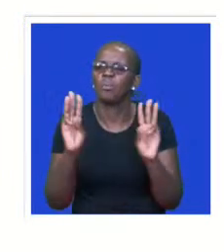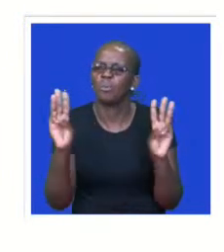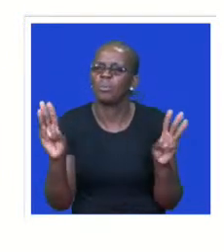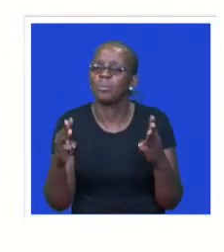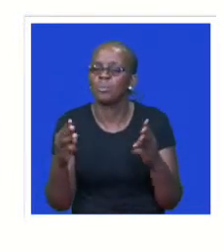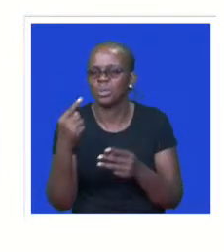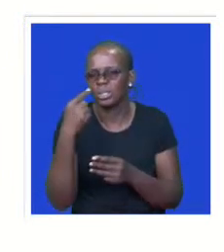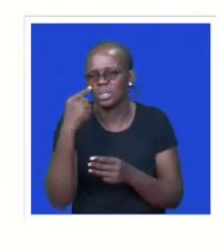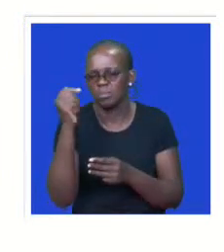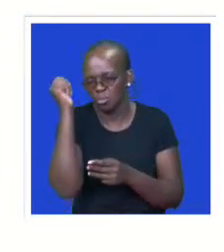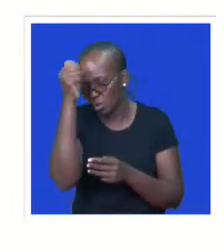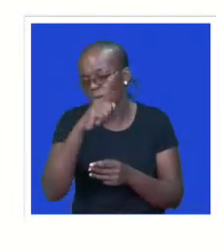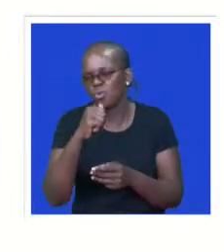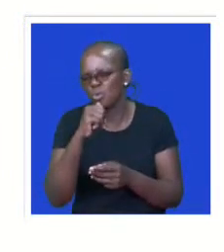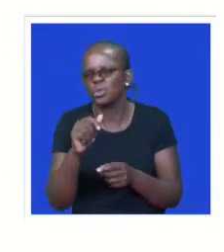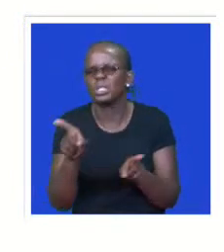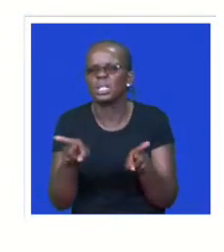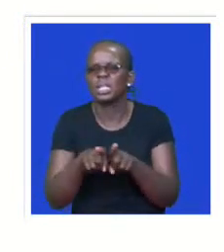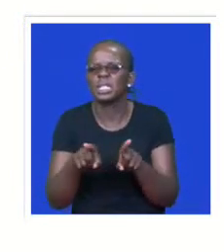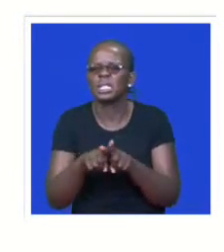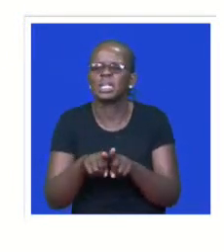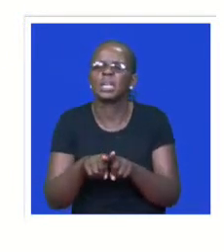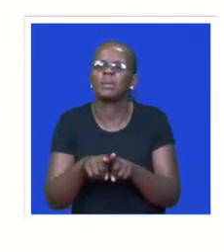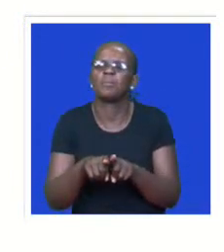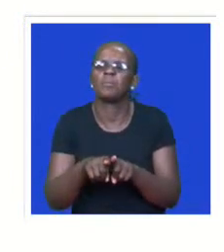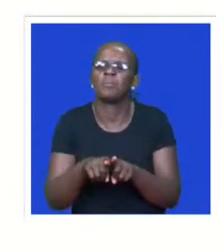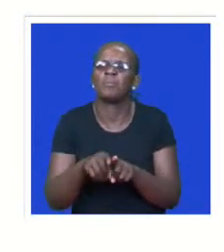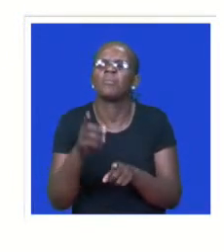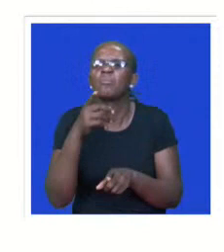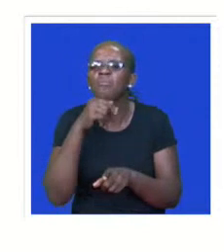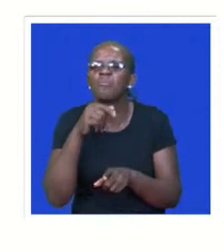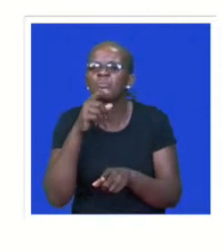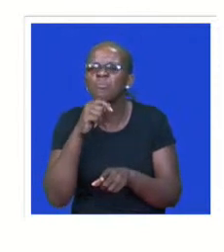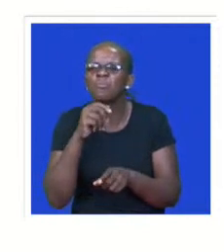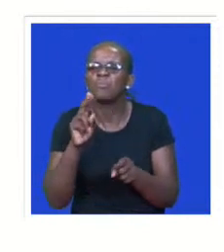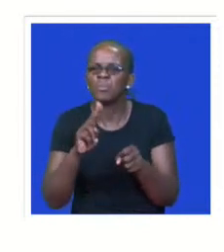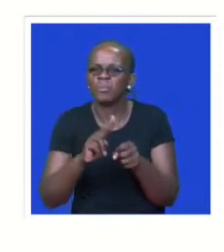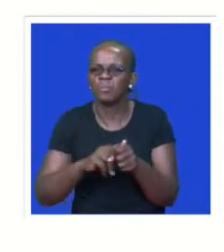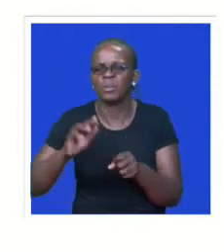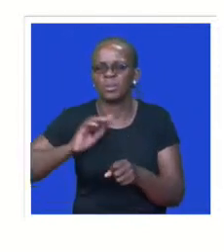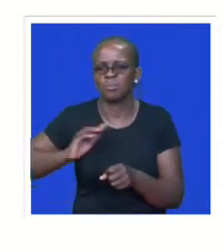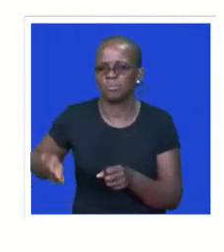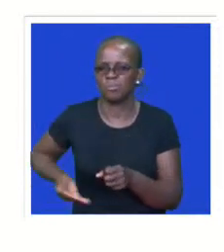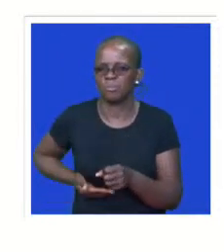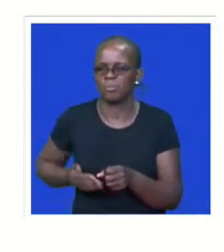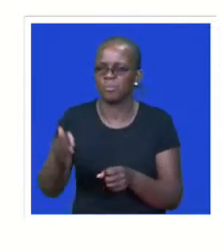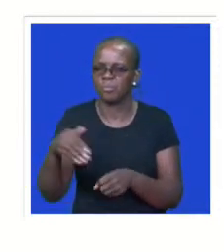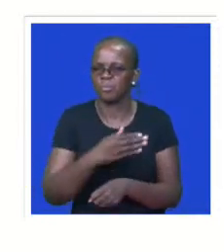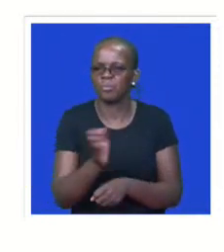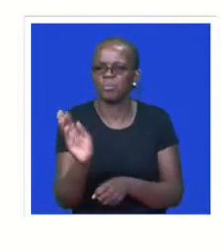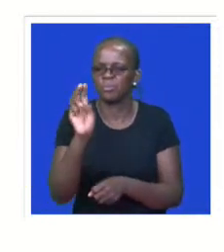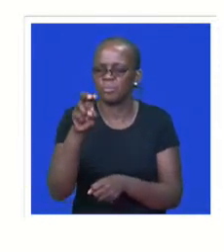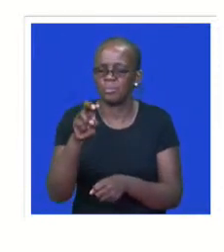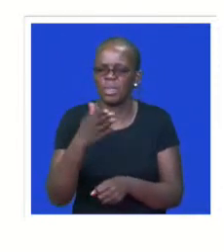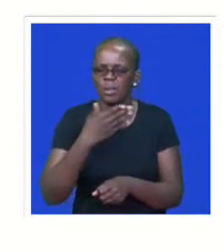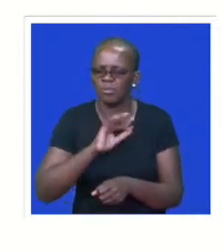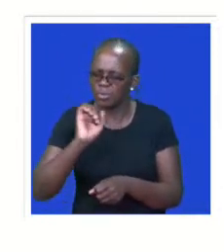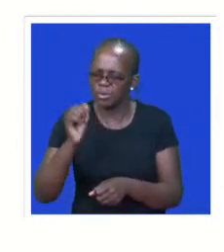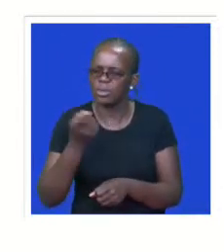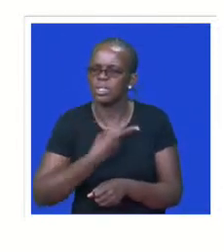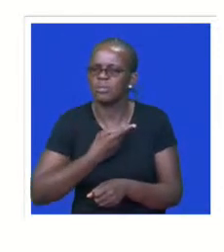God, Adam, Eve, and the serpent. So we'll just highlight, dear Lena. I would like for you to copy this down so that you